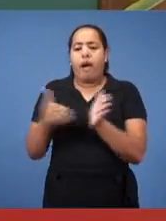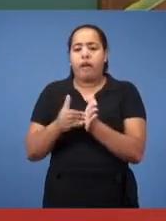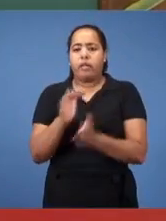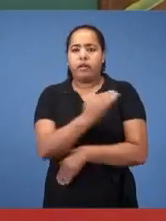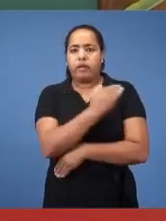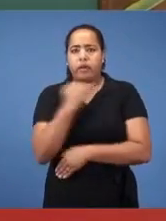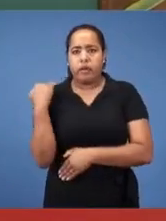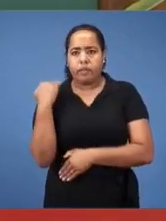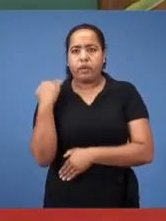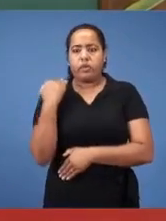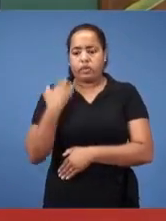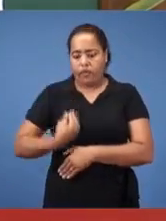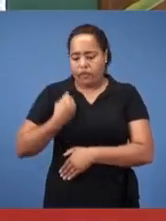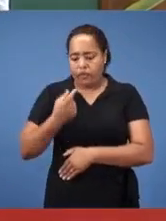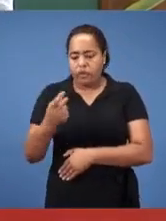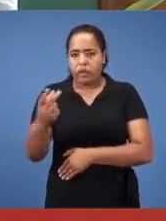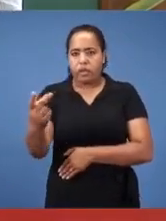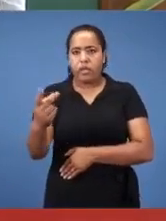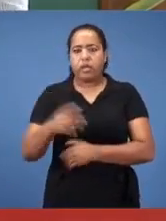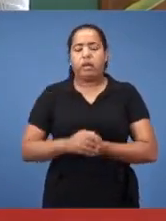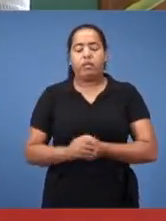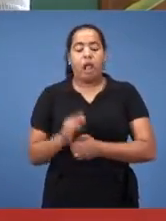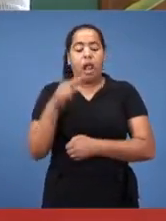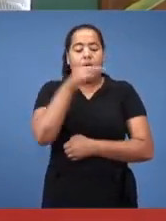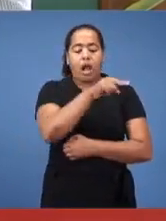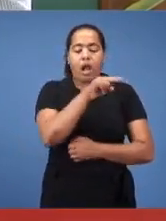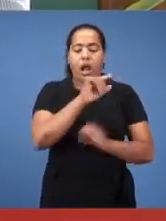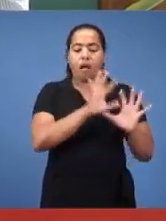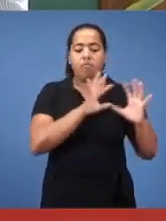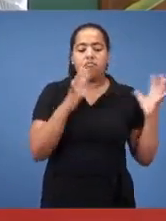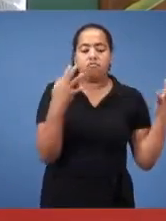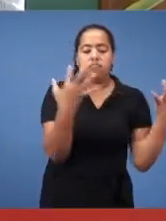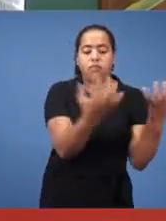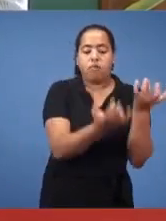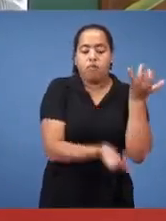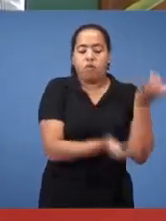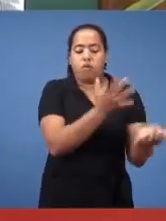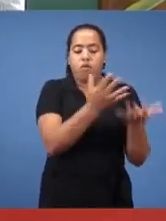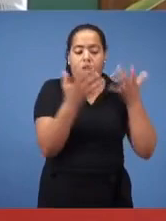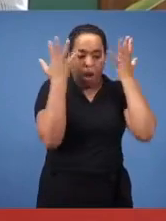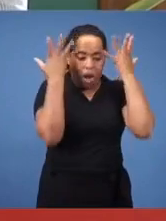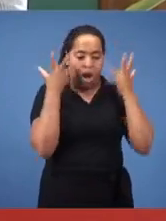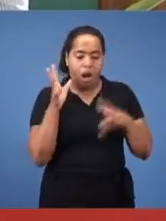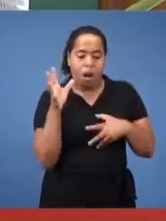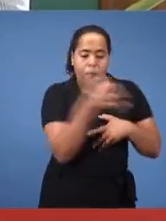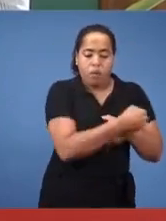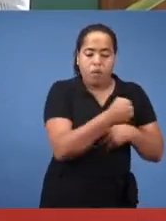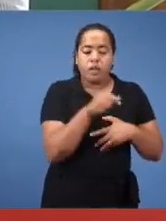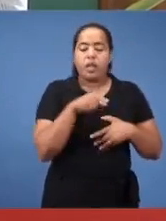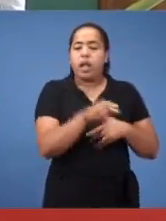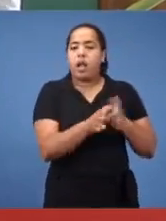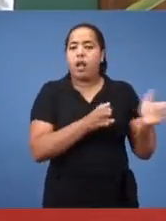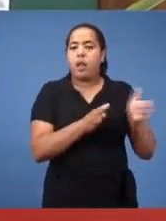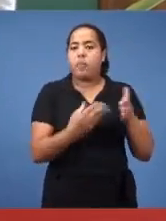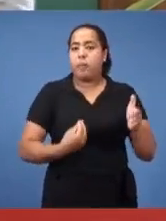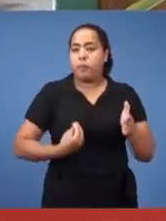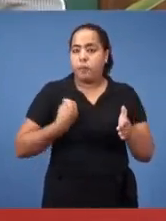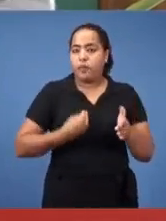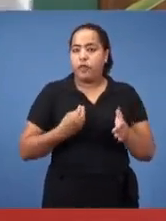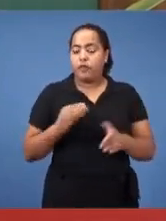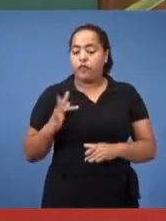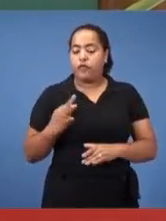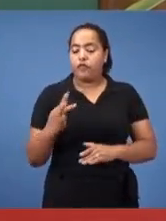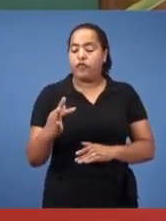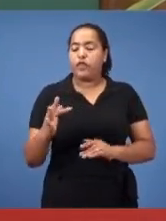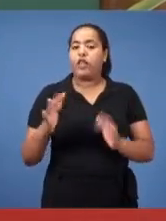the time, the soon is the brethren that stayed there for witness of the church throughout the